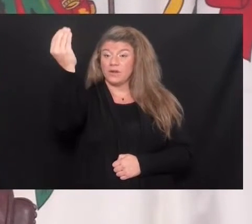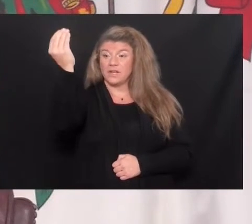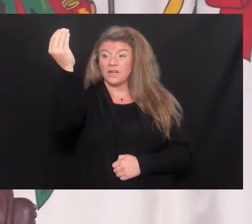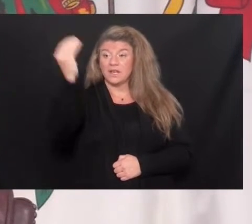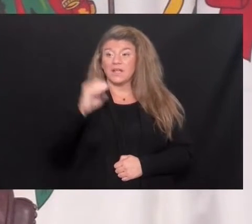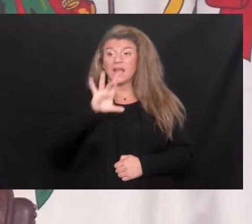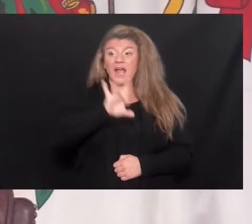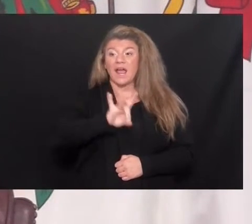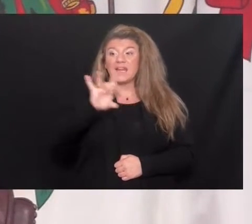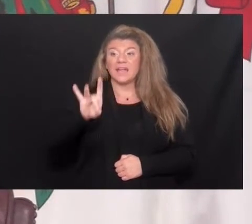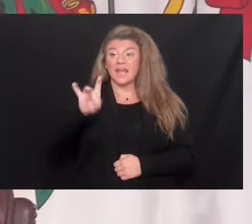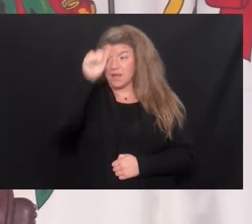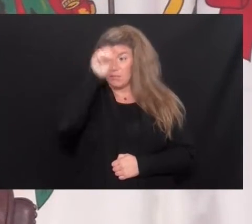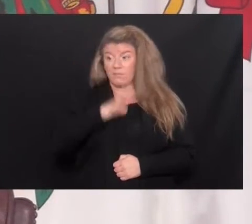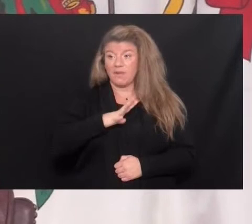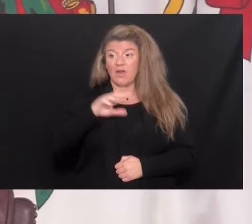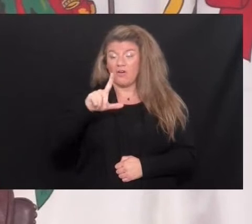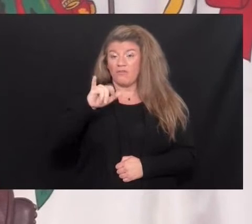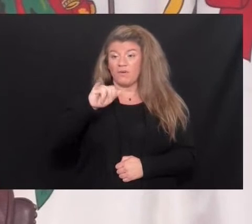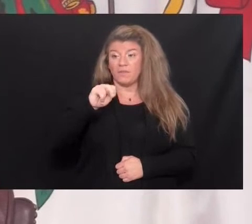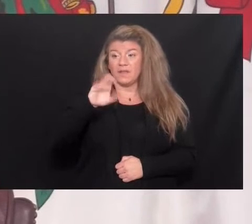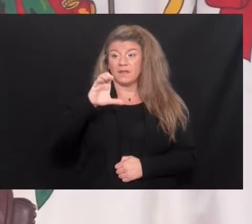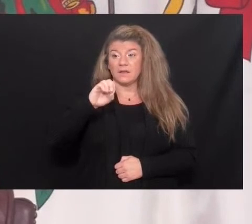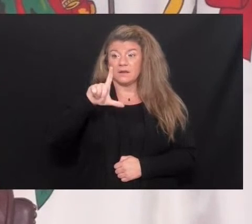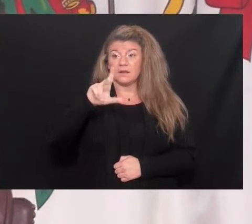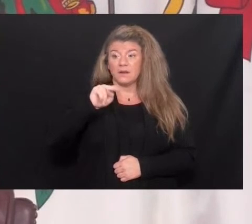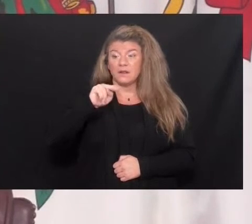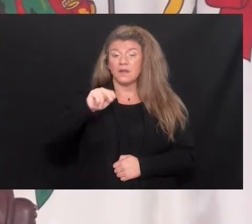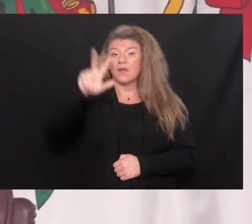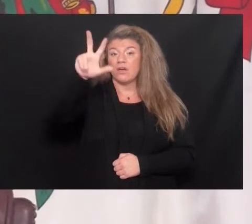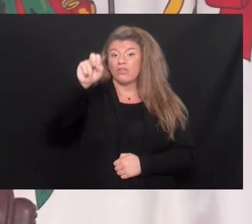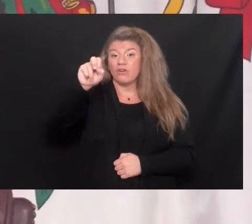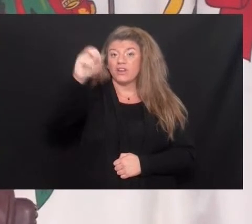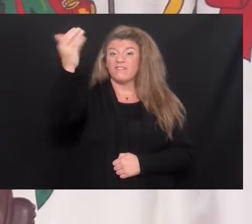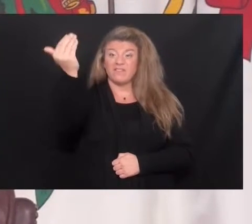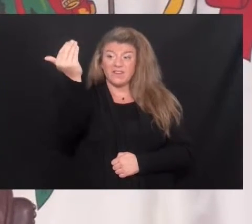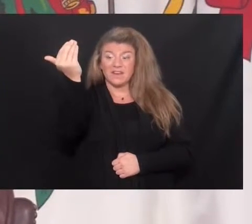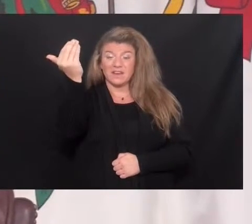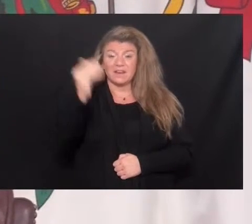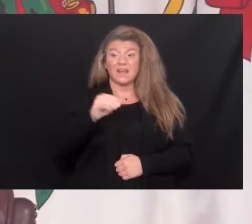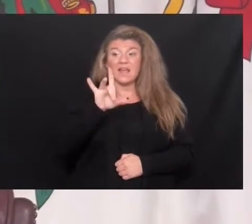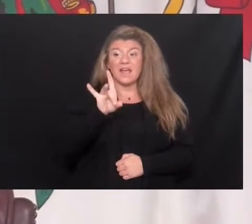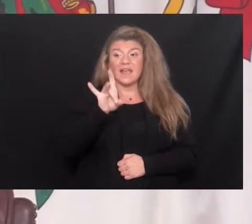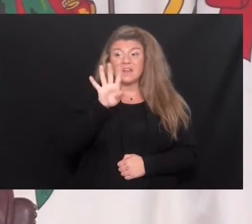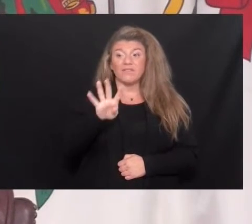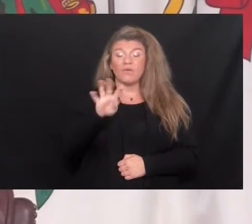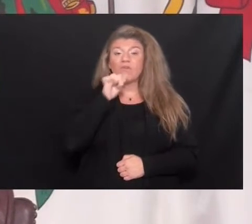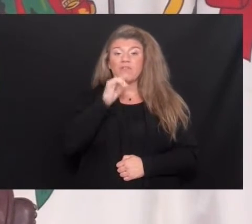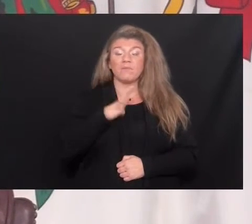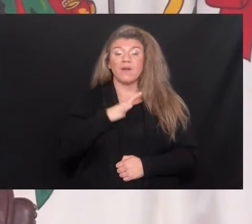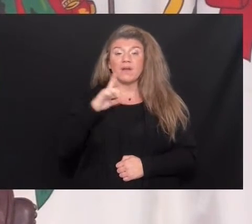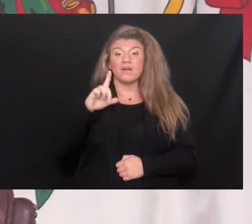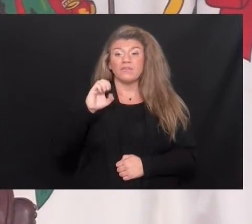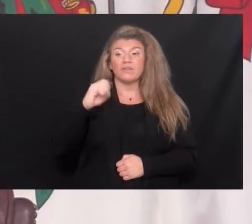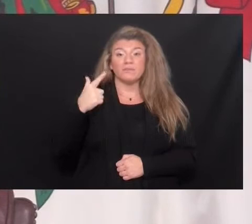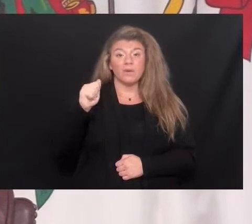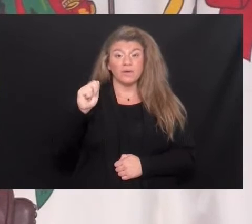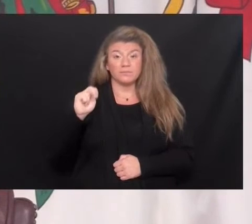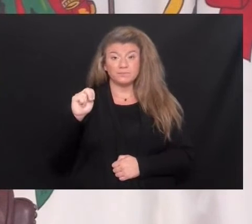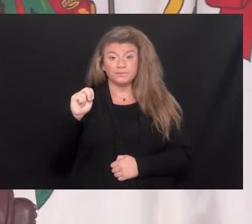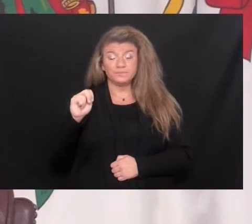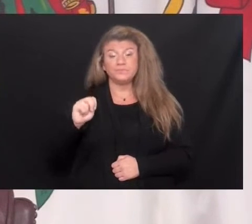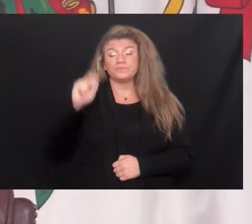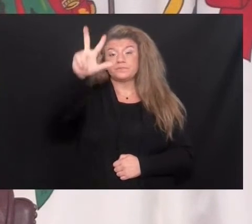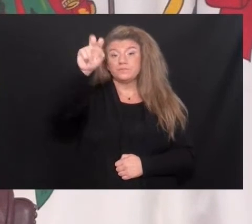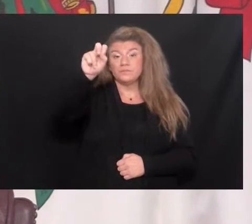is an 88-year-old male from Lincoln County. The 3,015th death is an 84-year-old female from Logan County. And